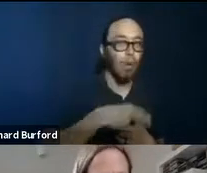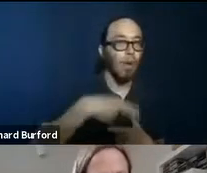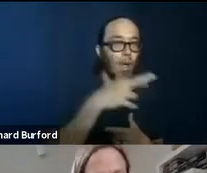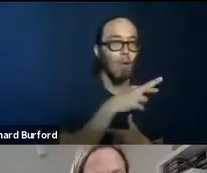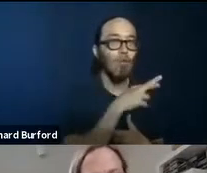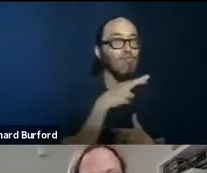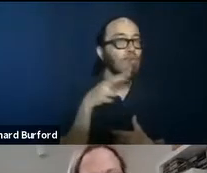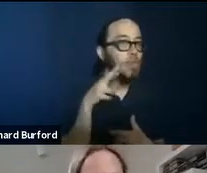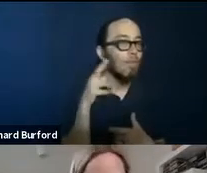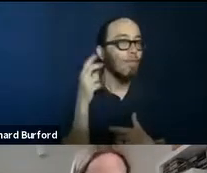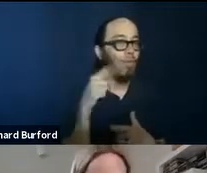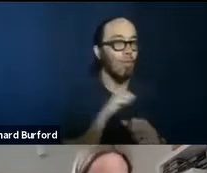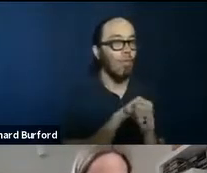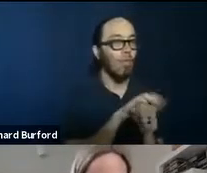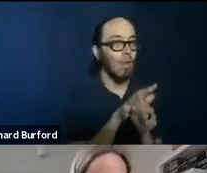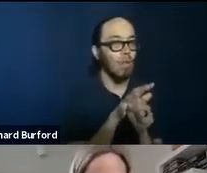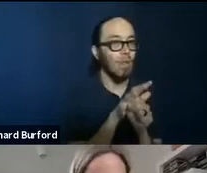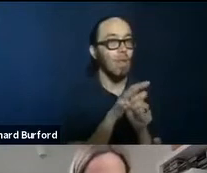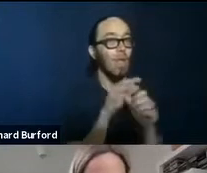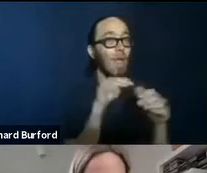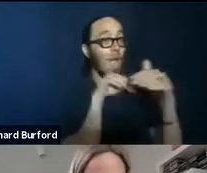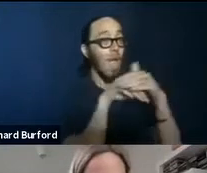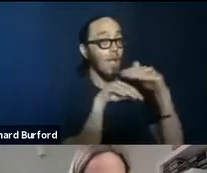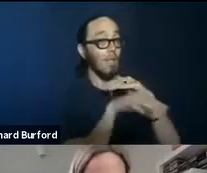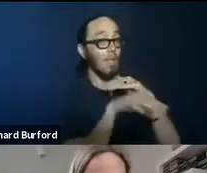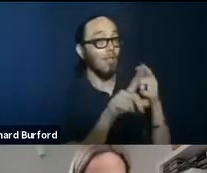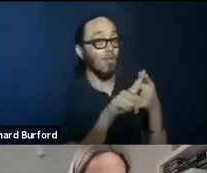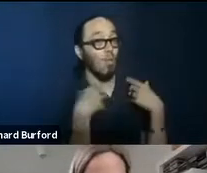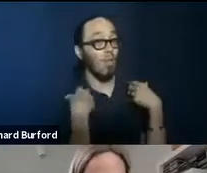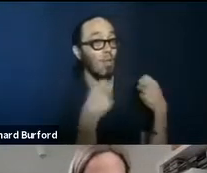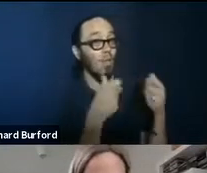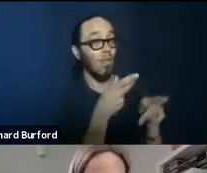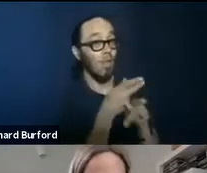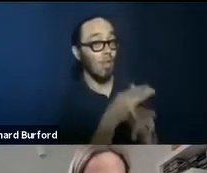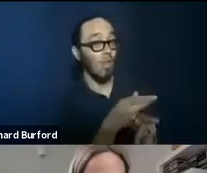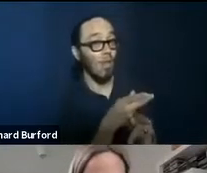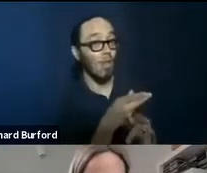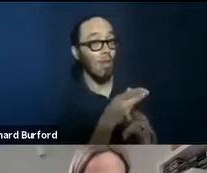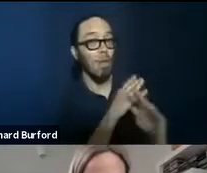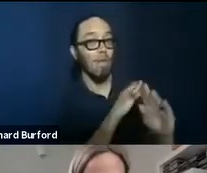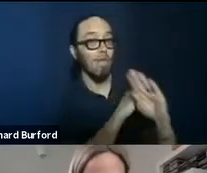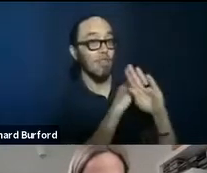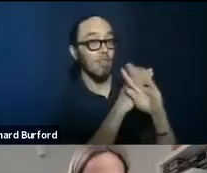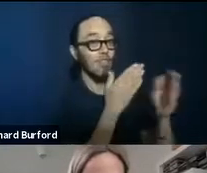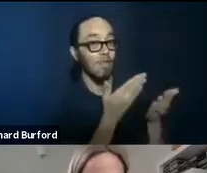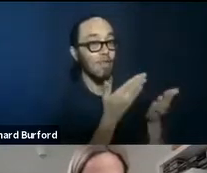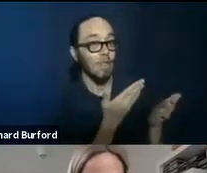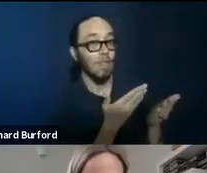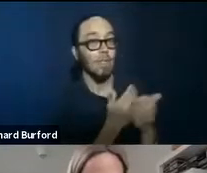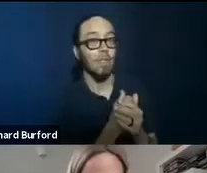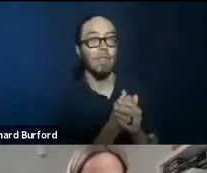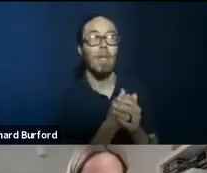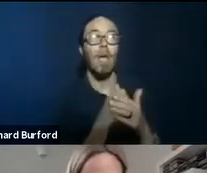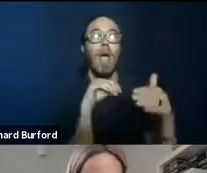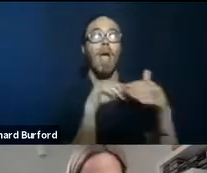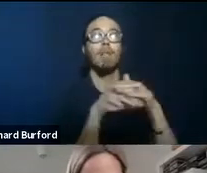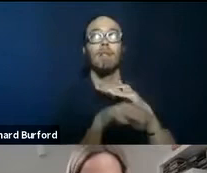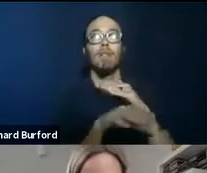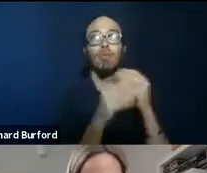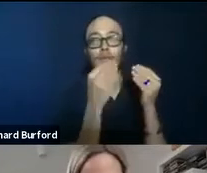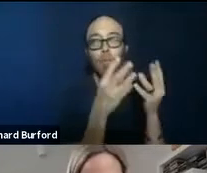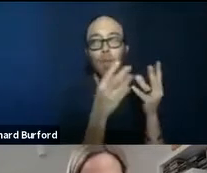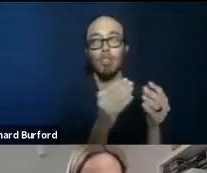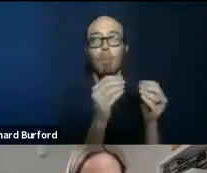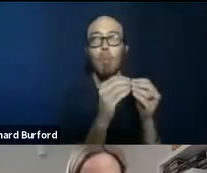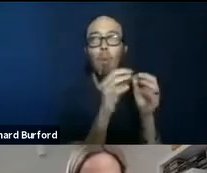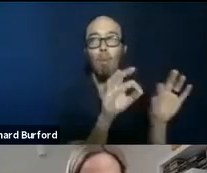and access to healthcare, prevention services, and access to information is more